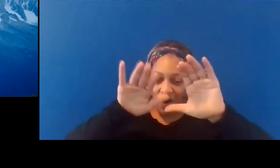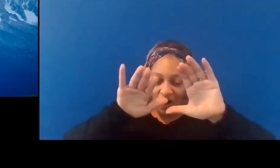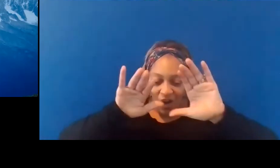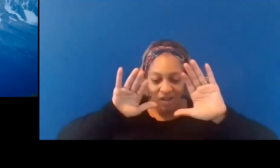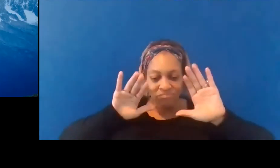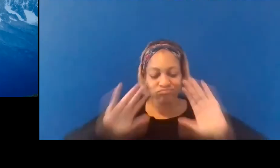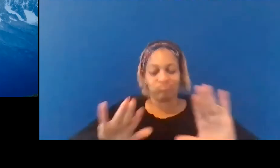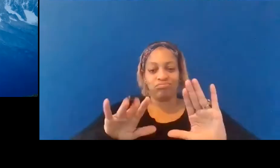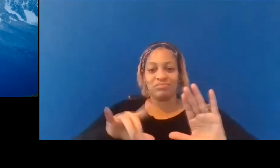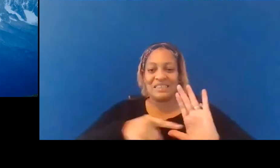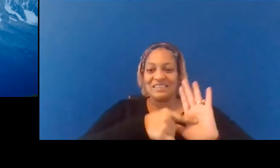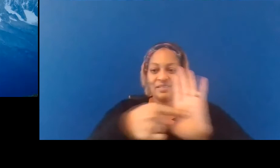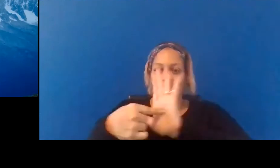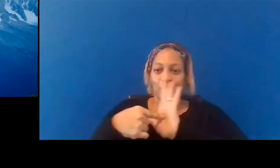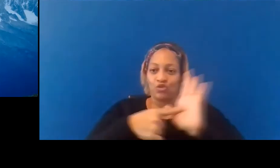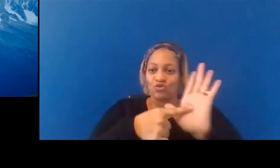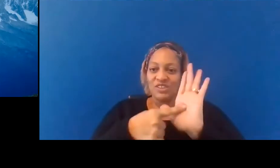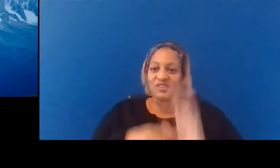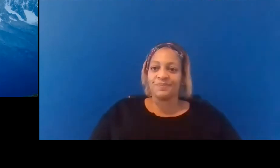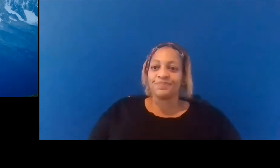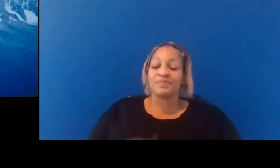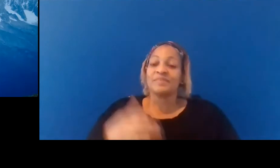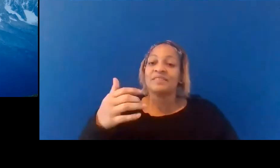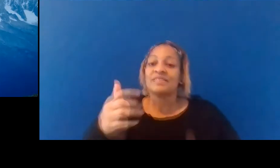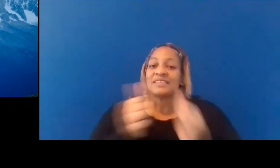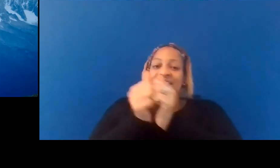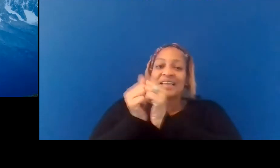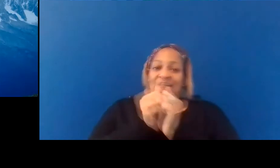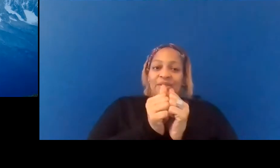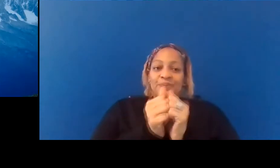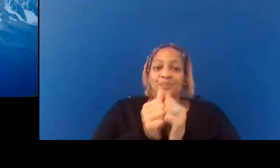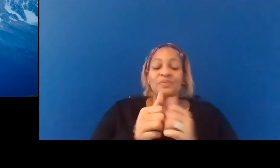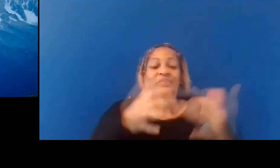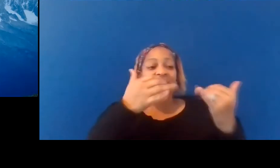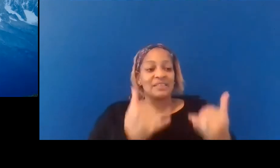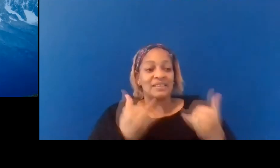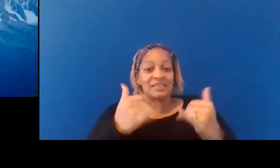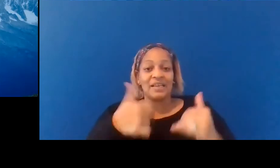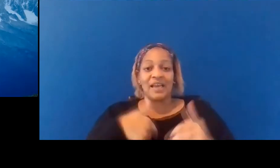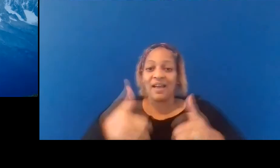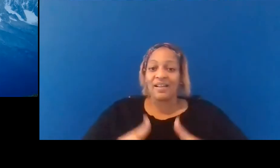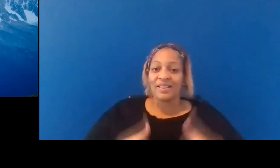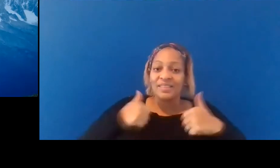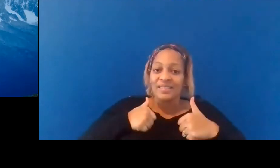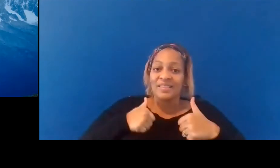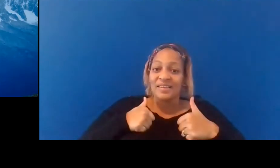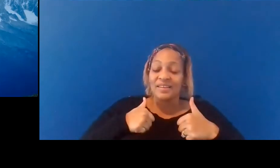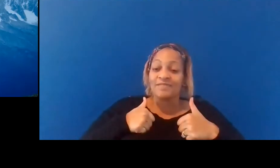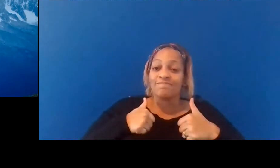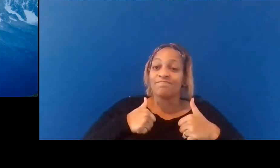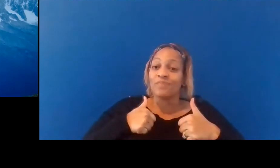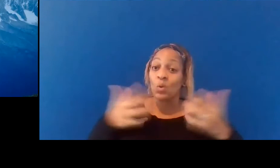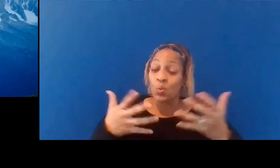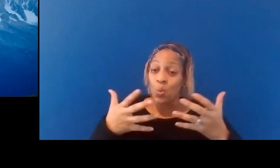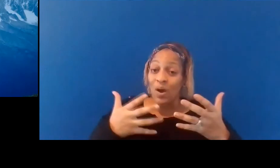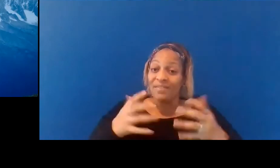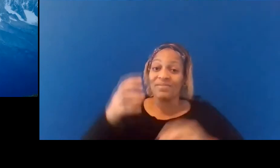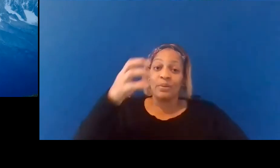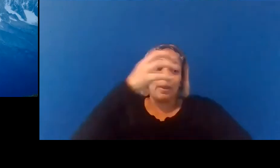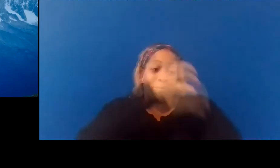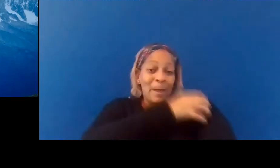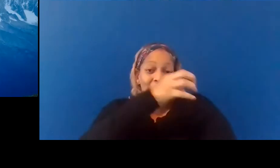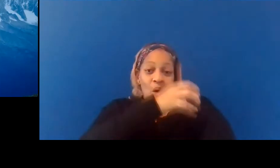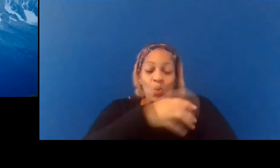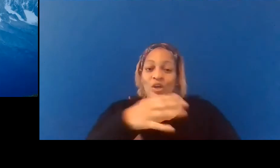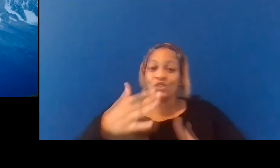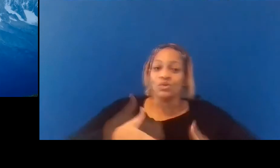demonstration. Together. Today, I live as the power,